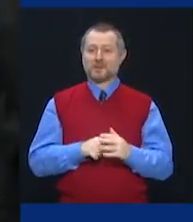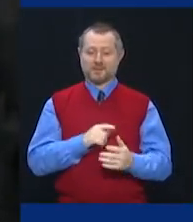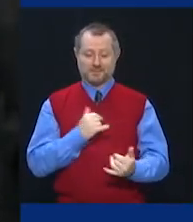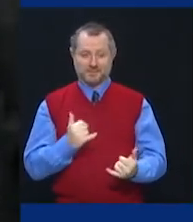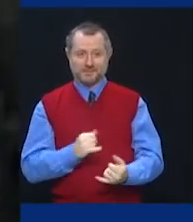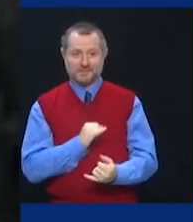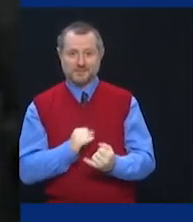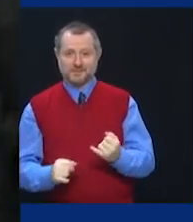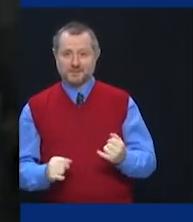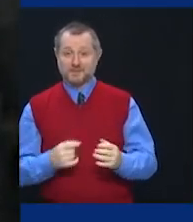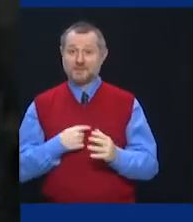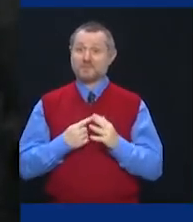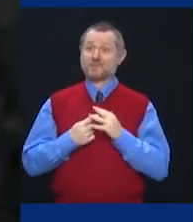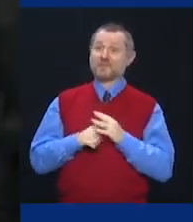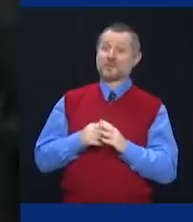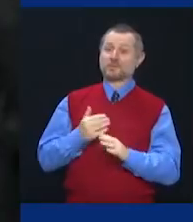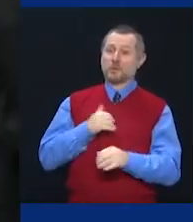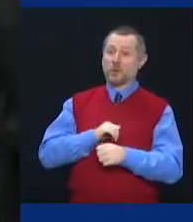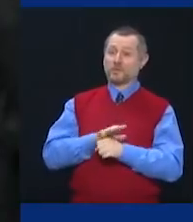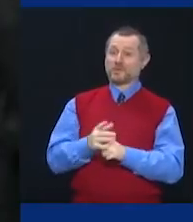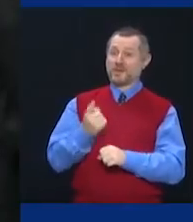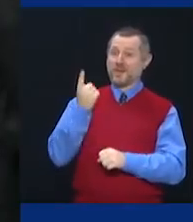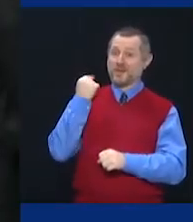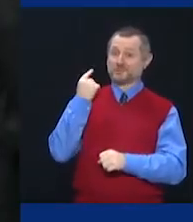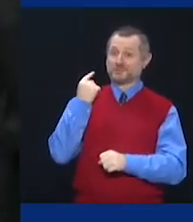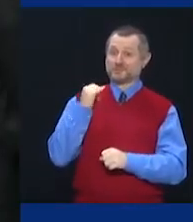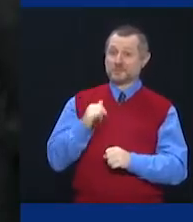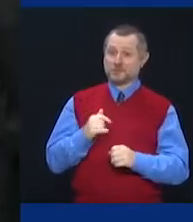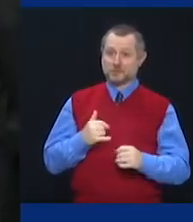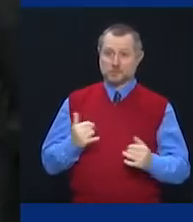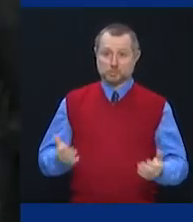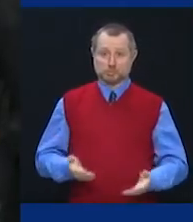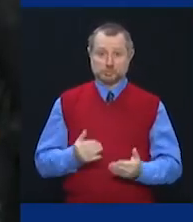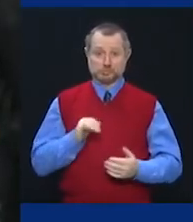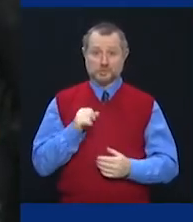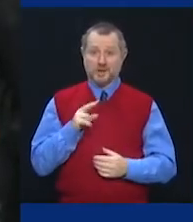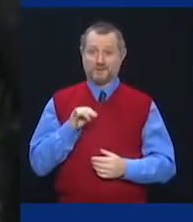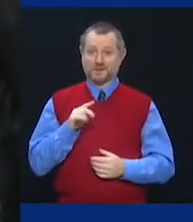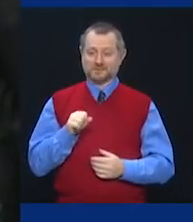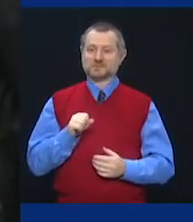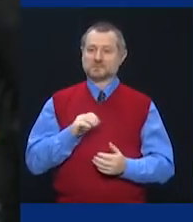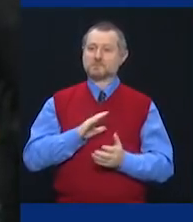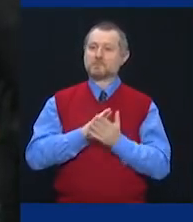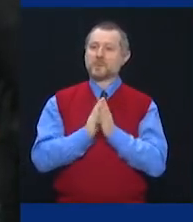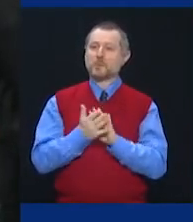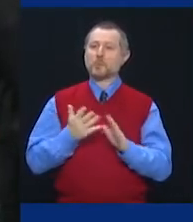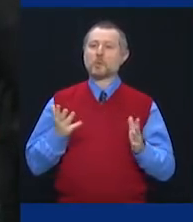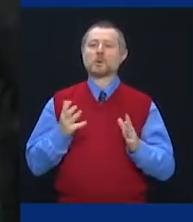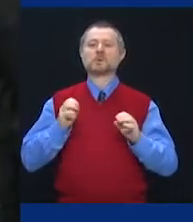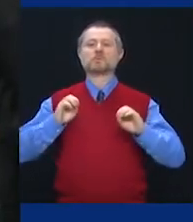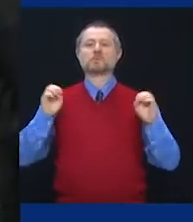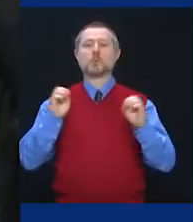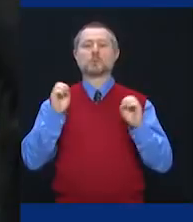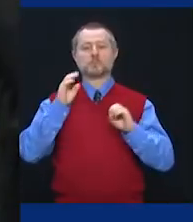beginning of COVID. Javits was turned into an emergency